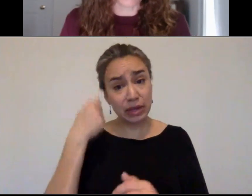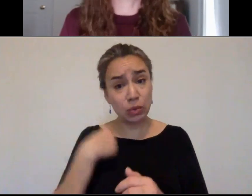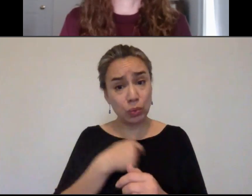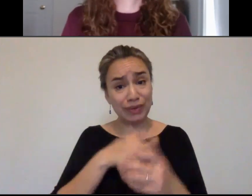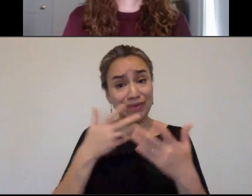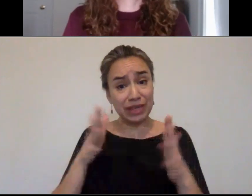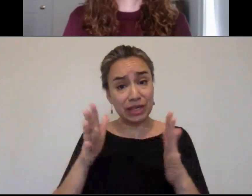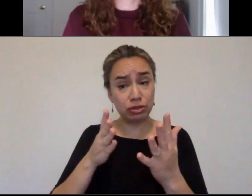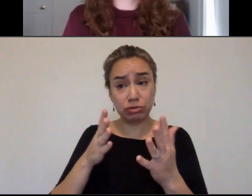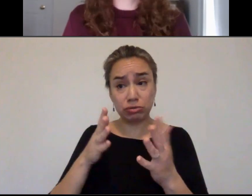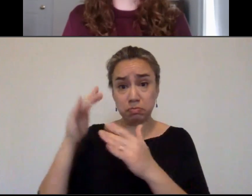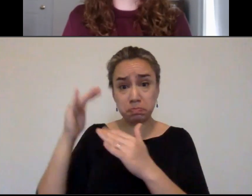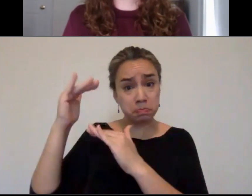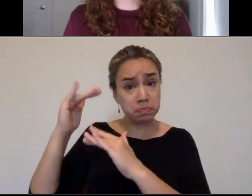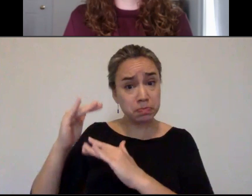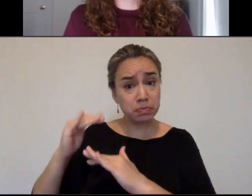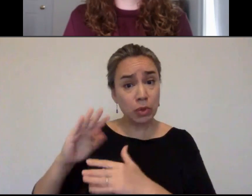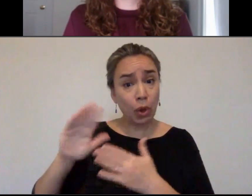our audience.